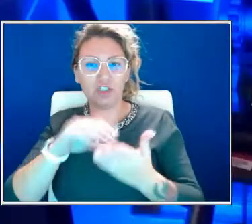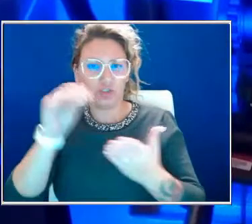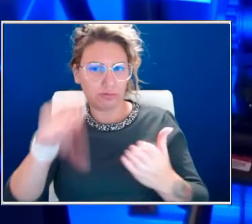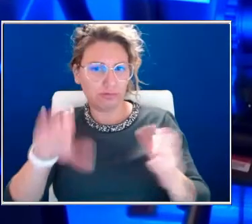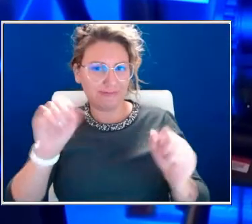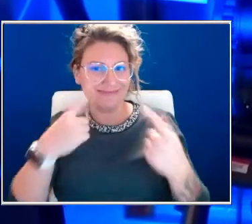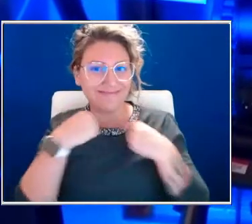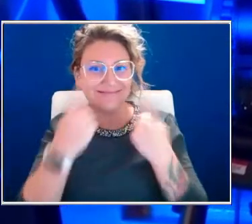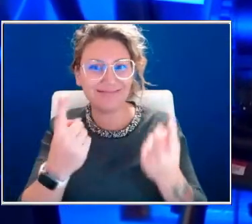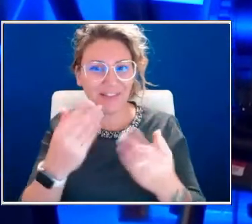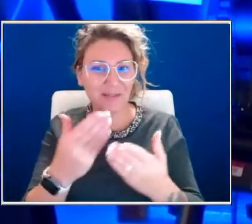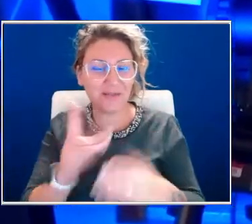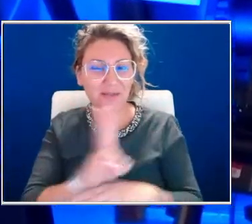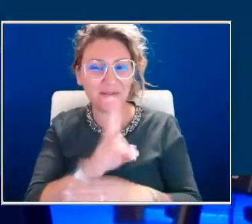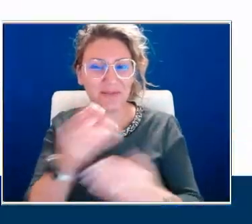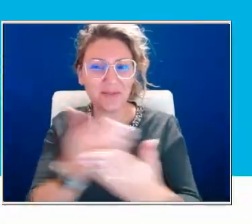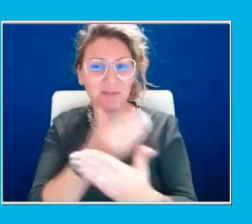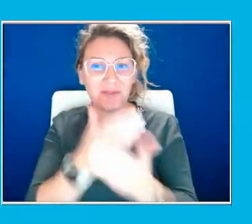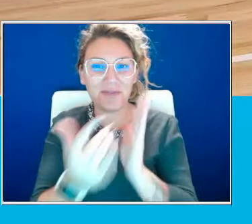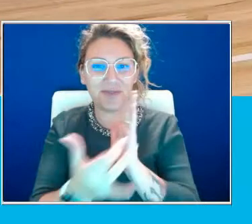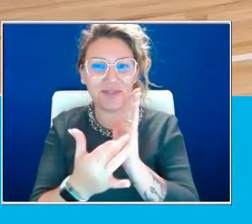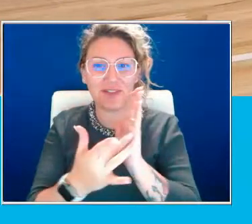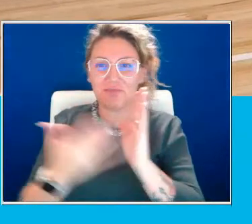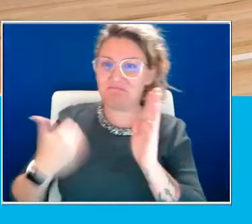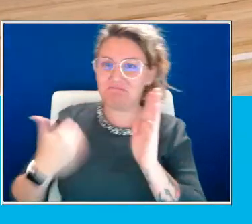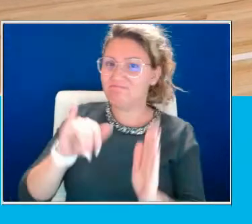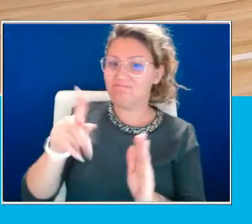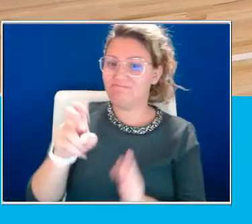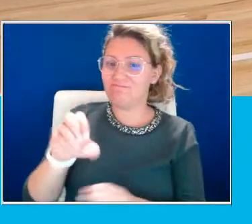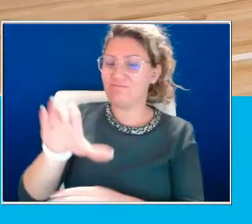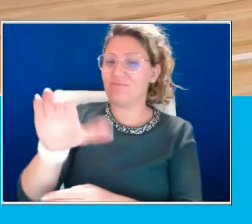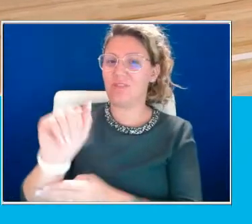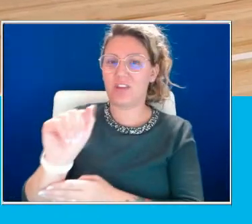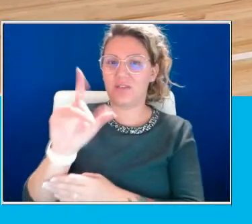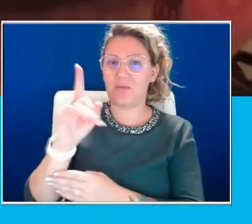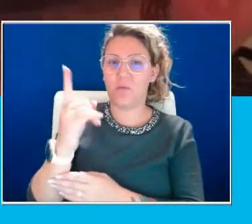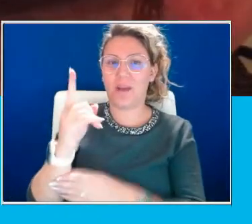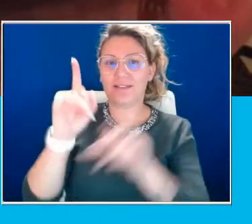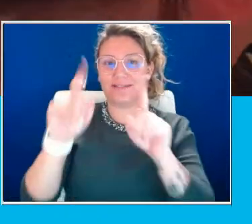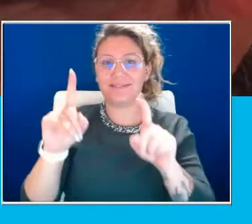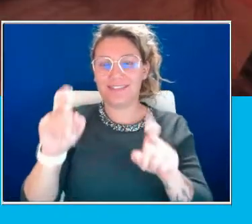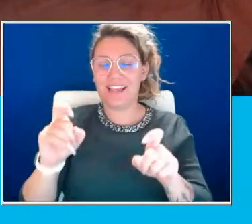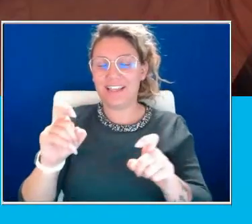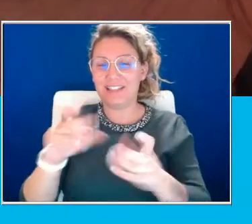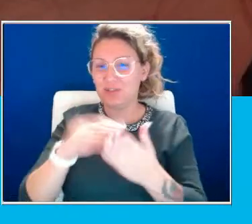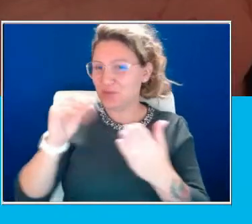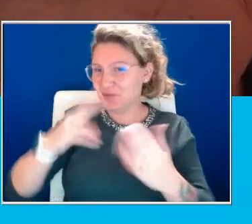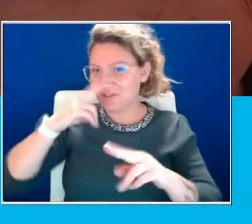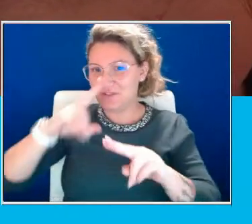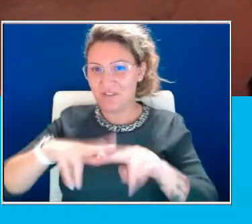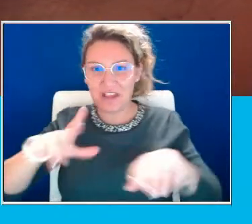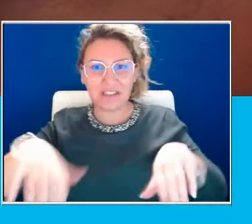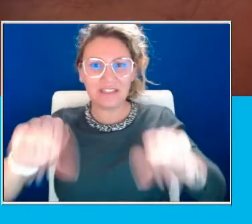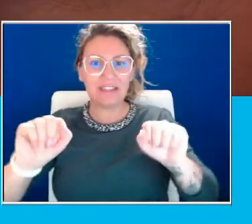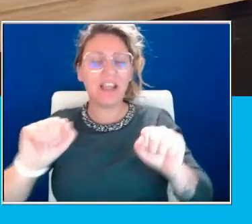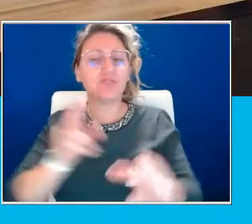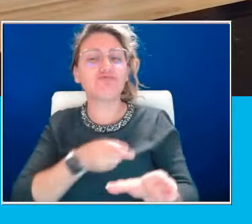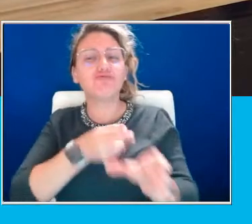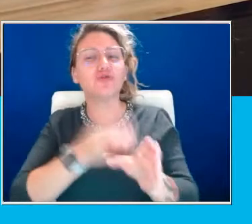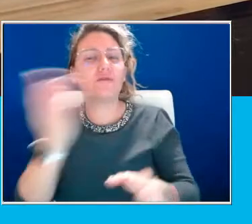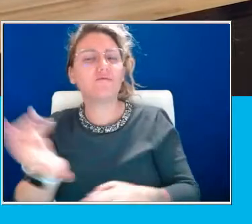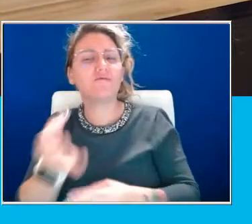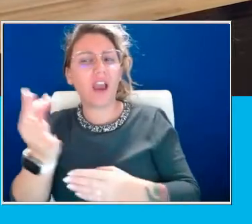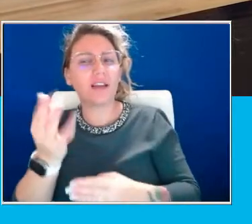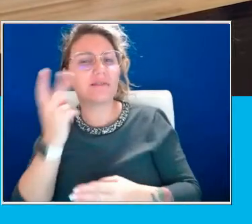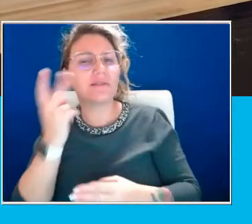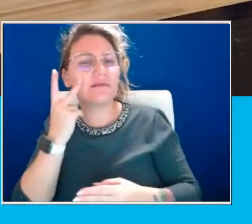I'm Jessica Lovell. This is one test students had fun taking. Join us Friday to learn who is taking the test and why, plus